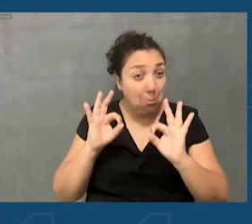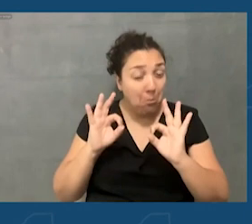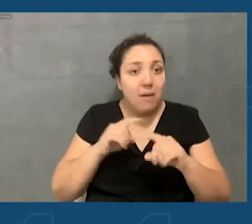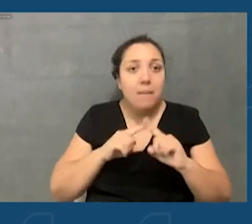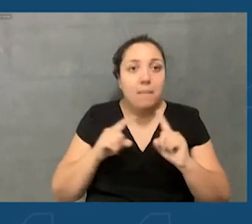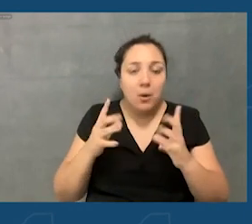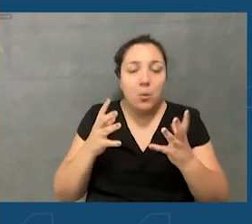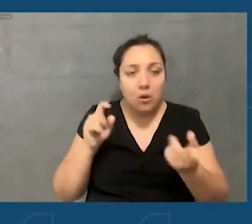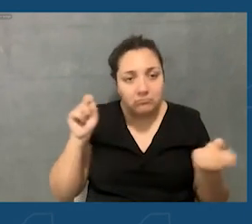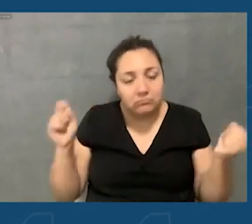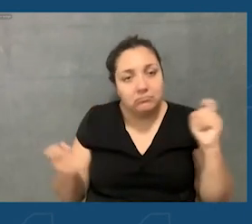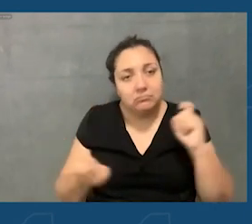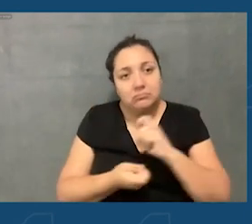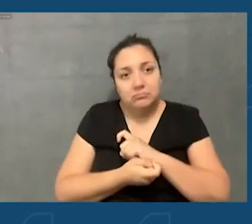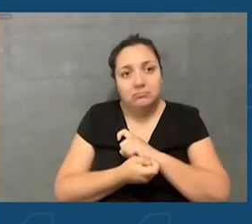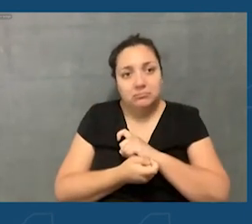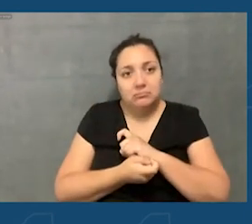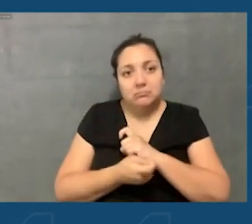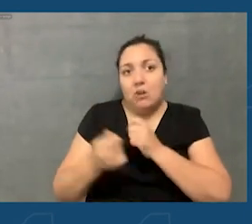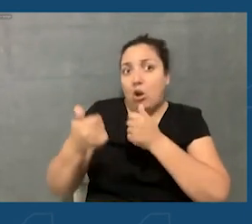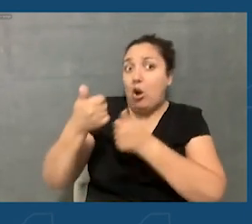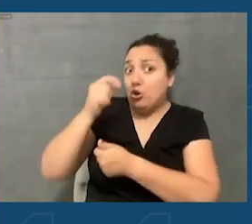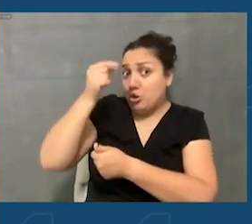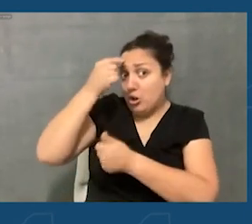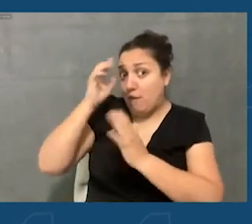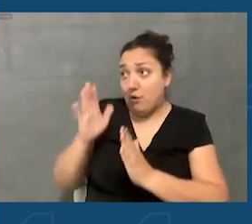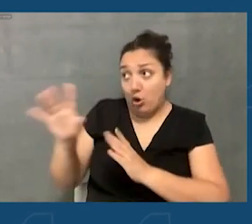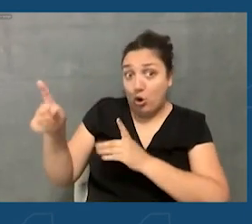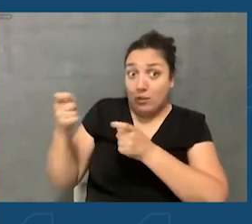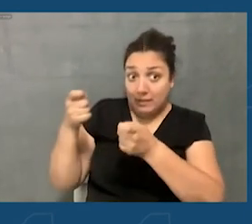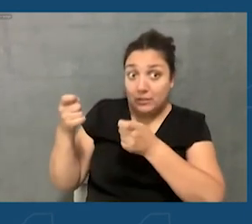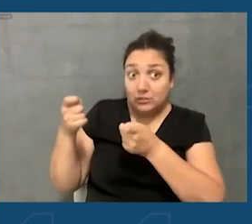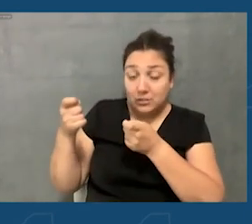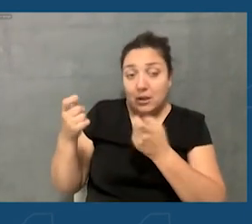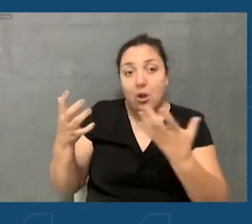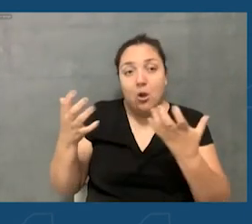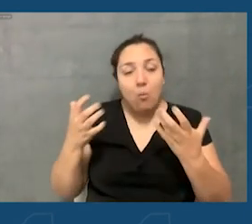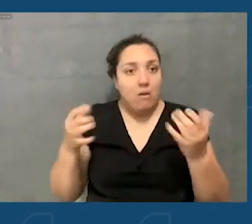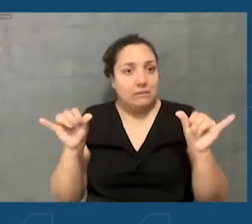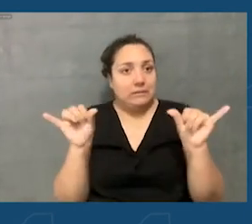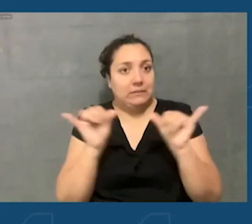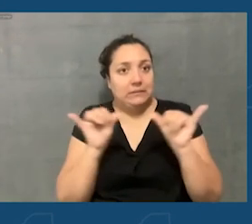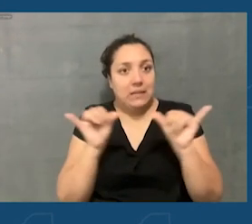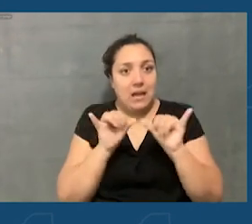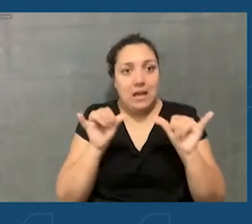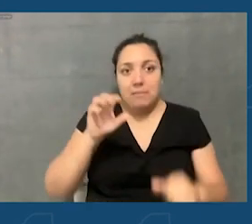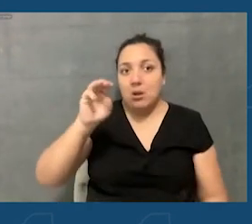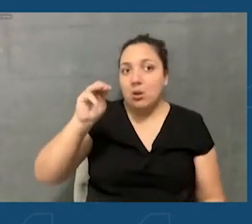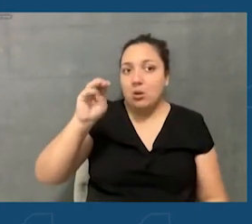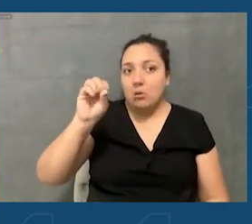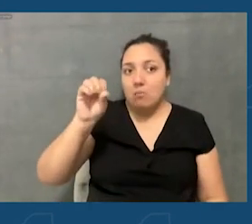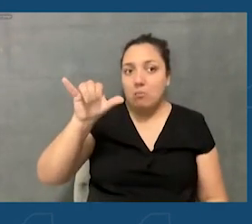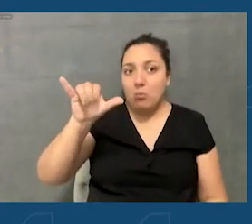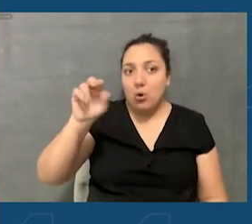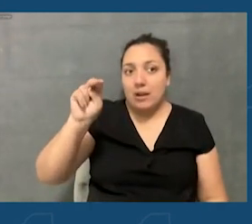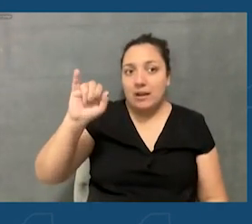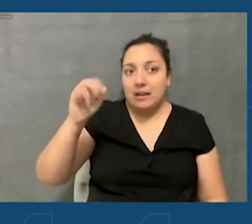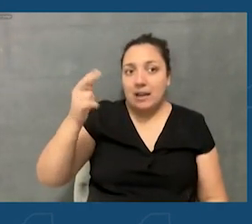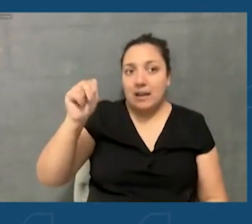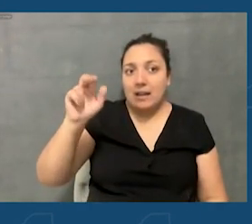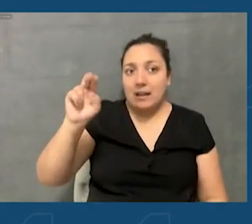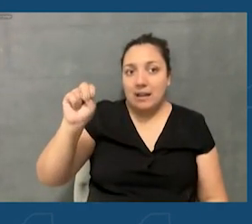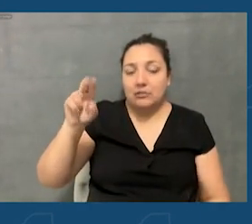under the governor's leadership that is the size of Moynihan Train Hall plus Grand Central Station